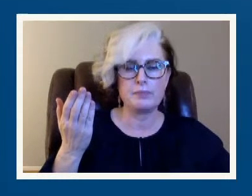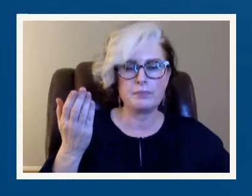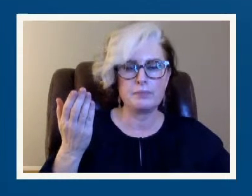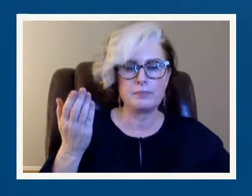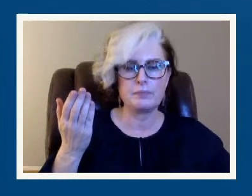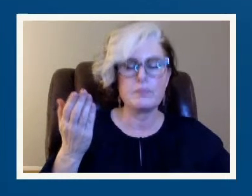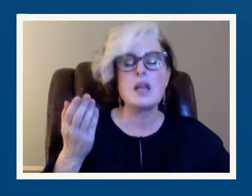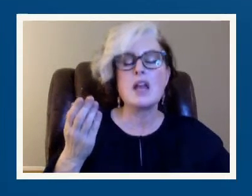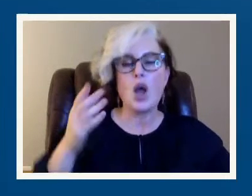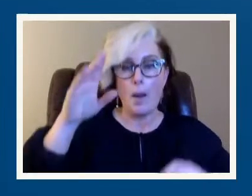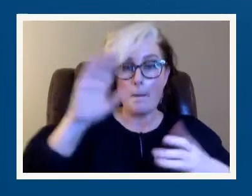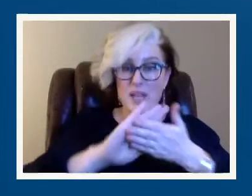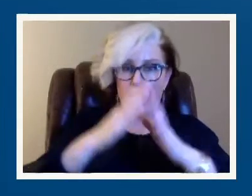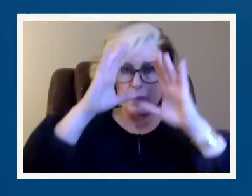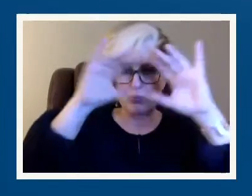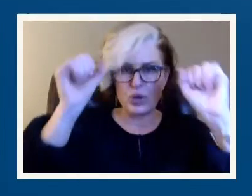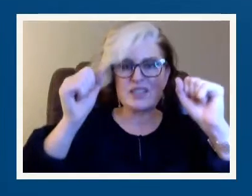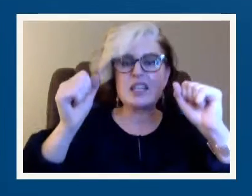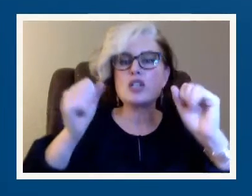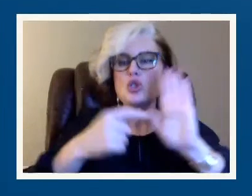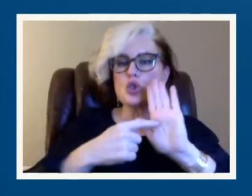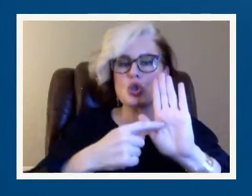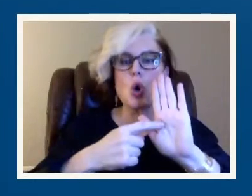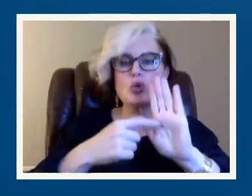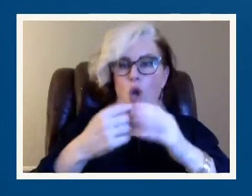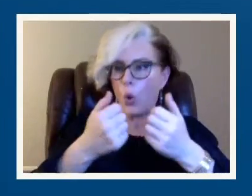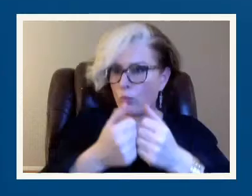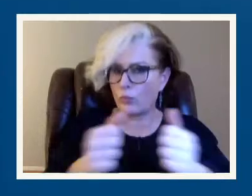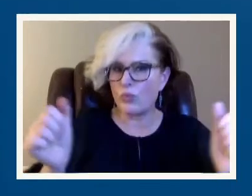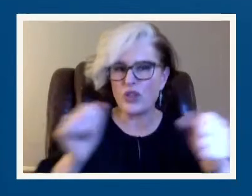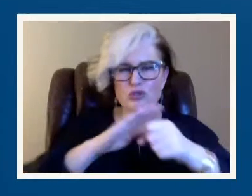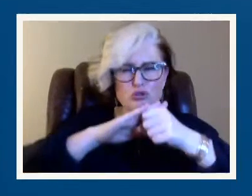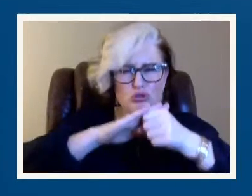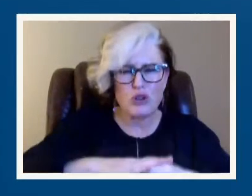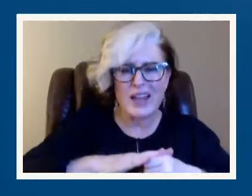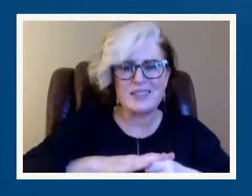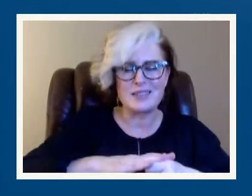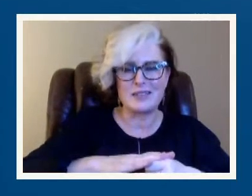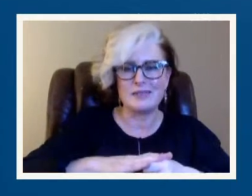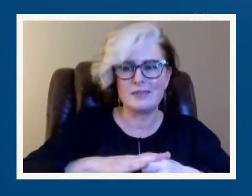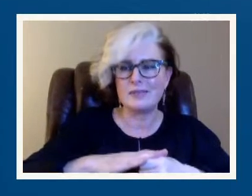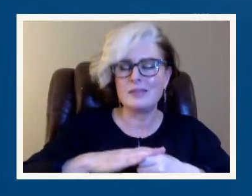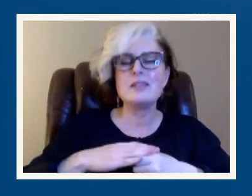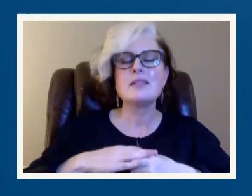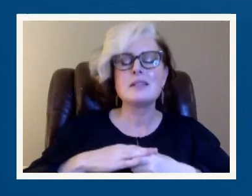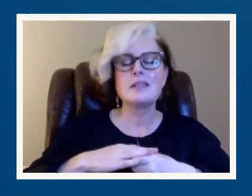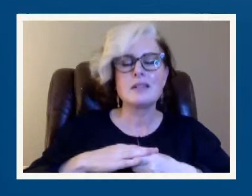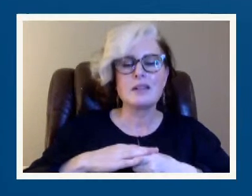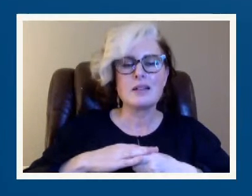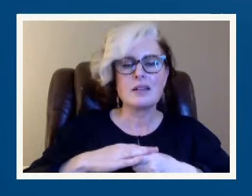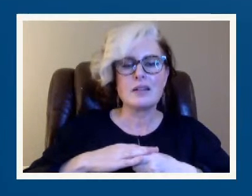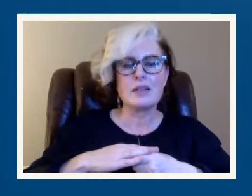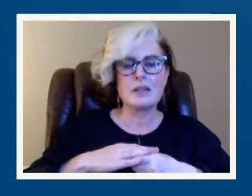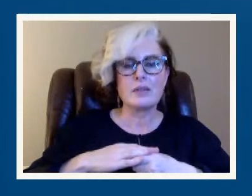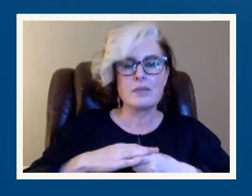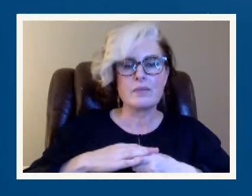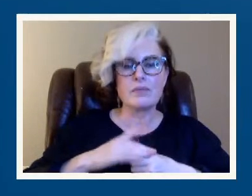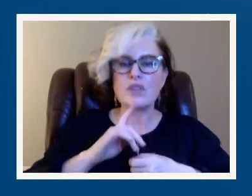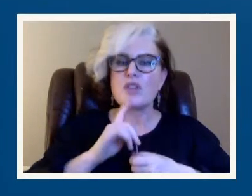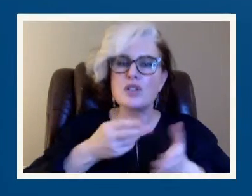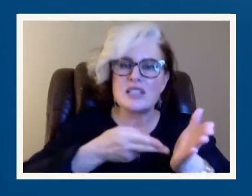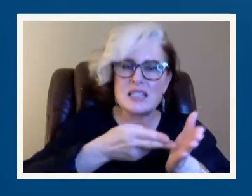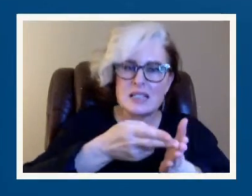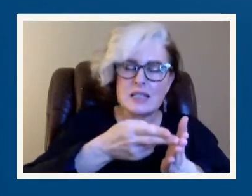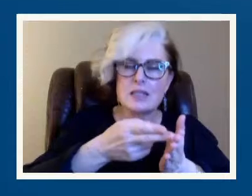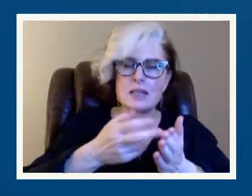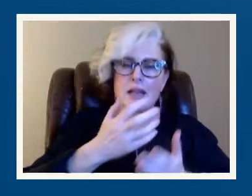It reveals who you are under the stress and strain of the presidency. And the decency, the empathy, the